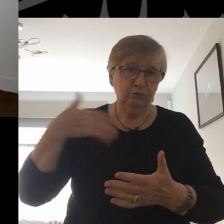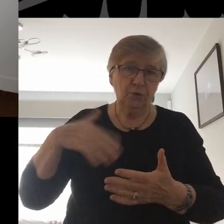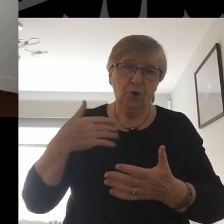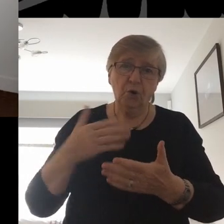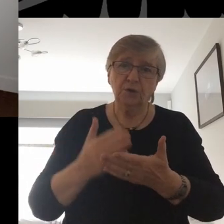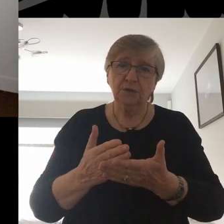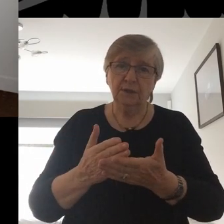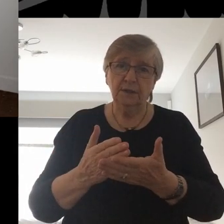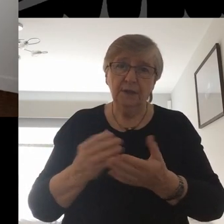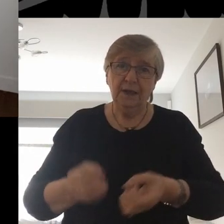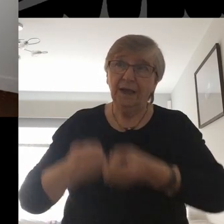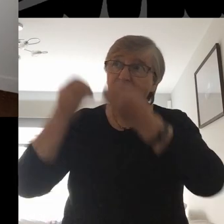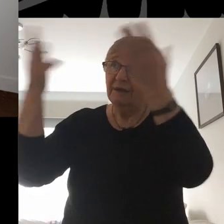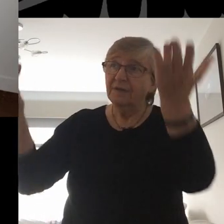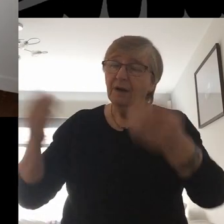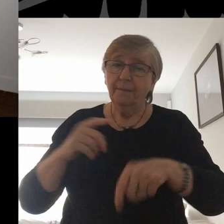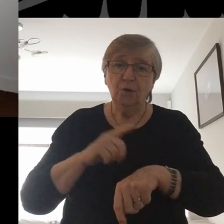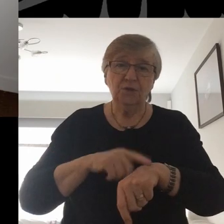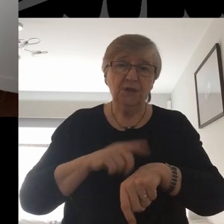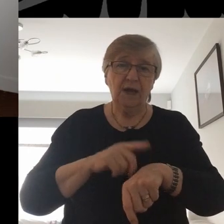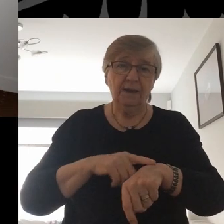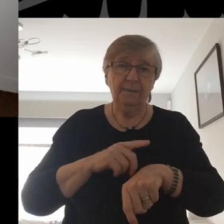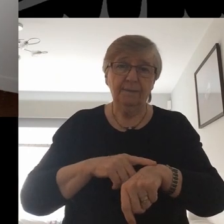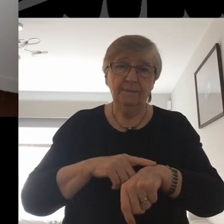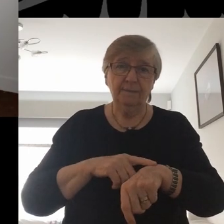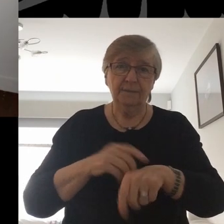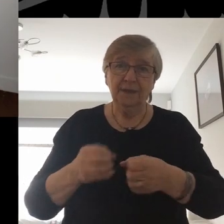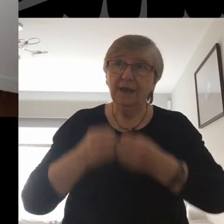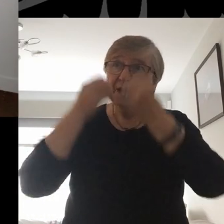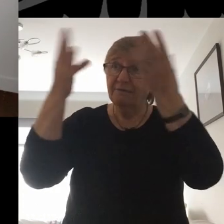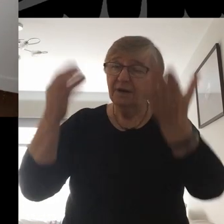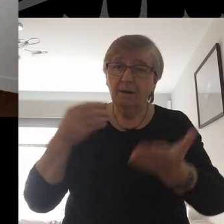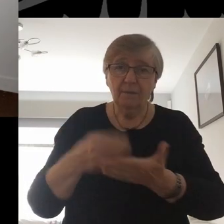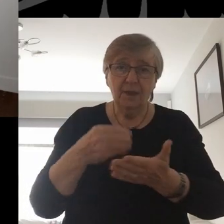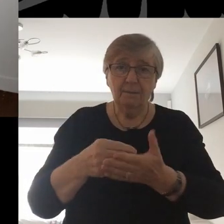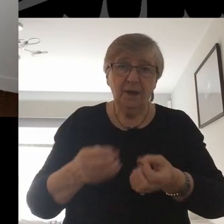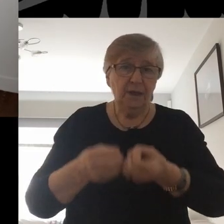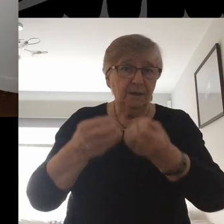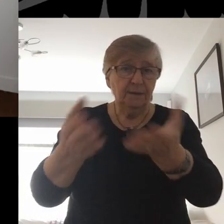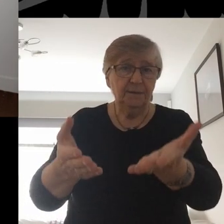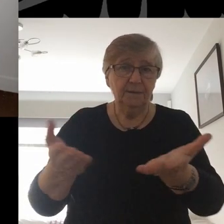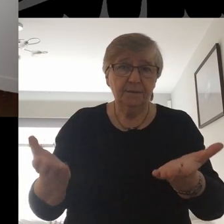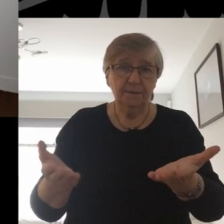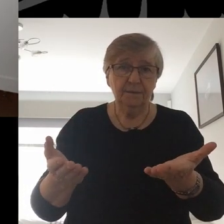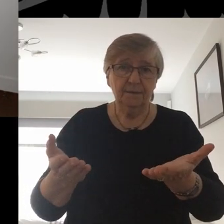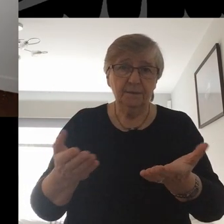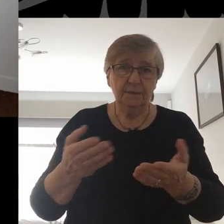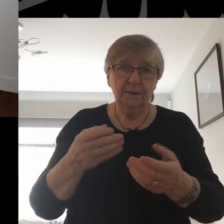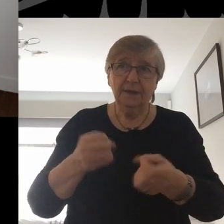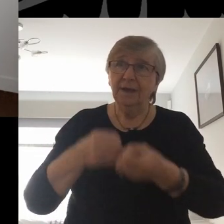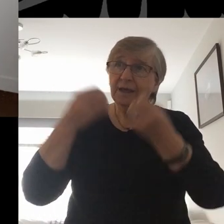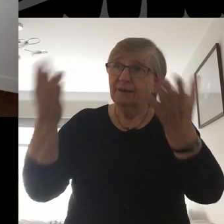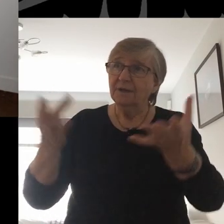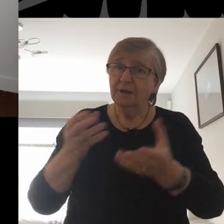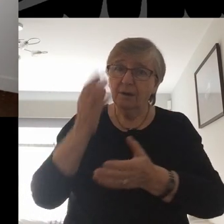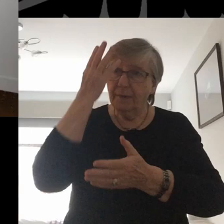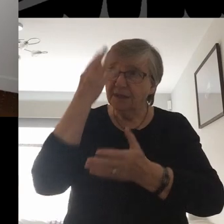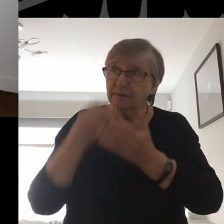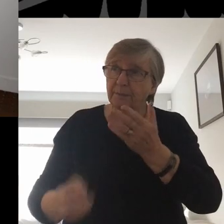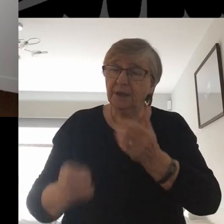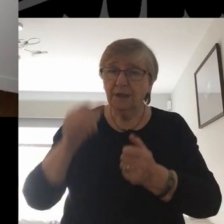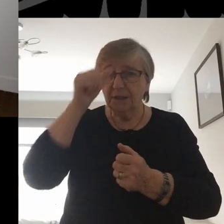those who have given up their time and their money and their experience and their